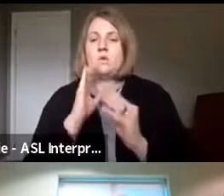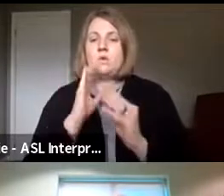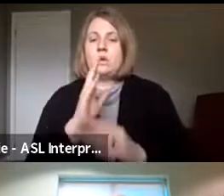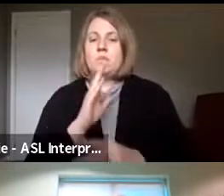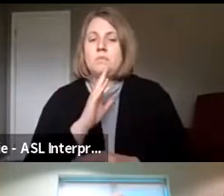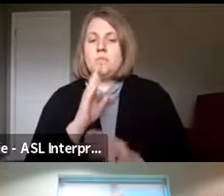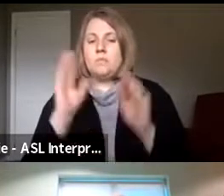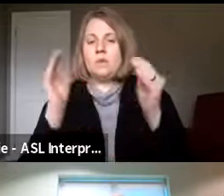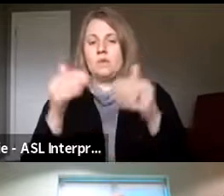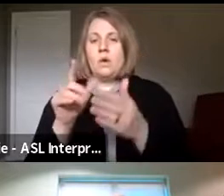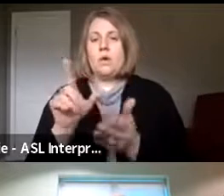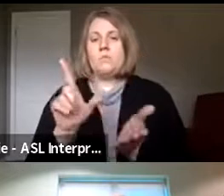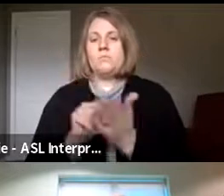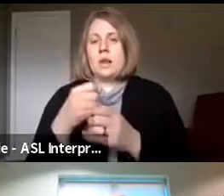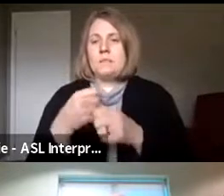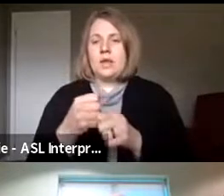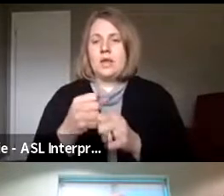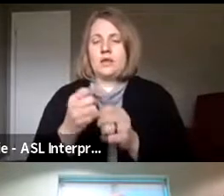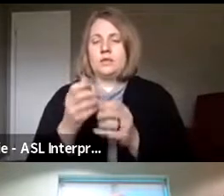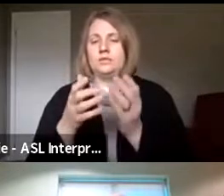be printmaking techniques.